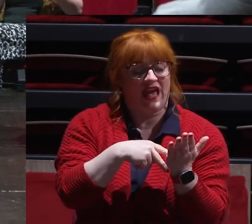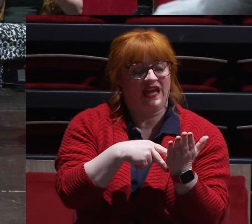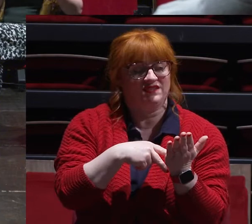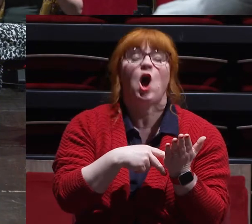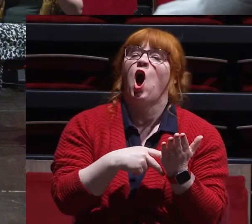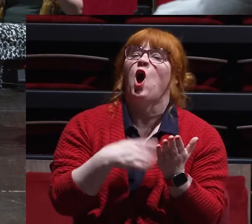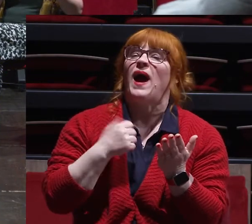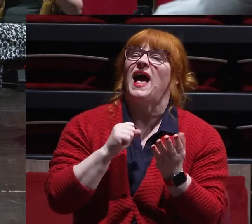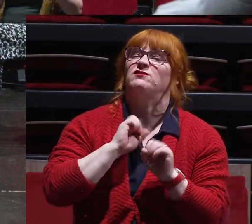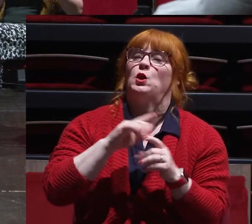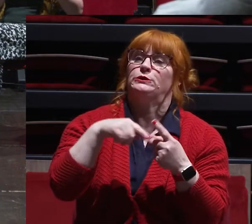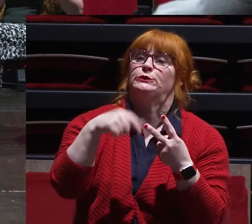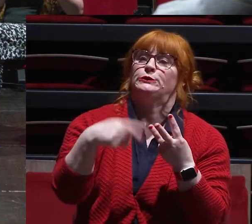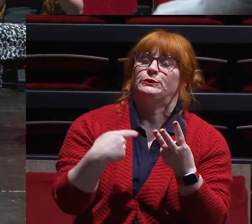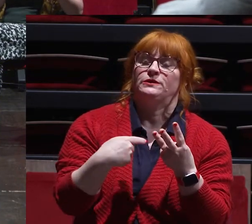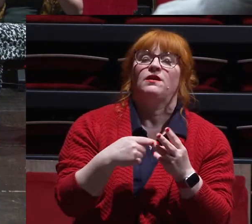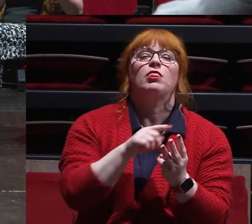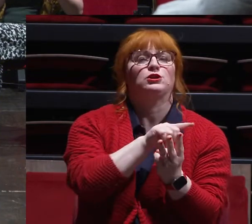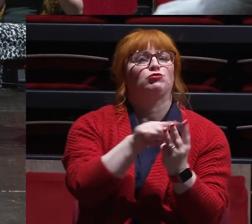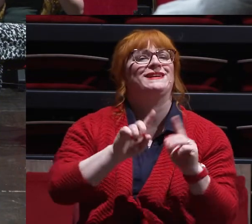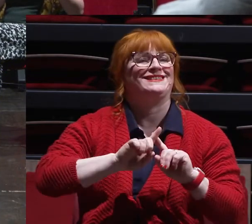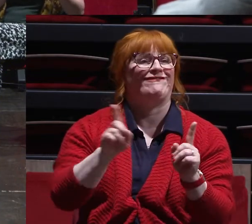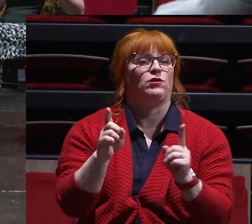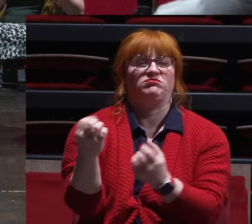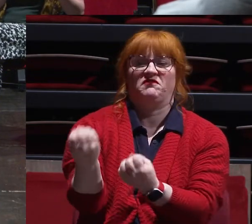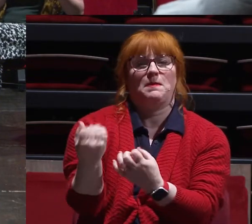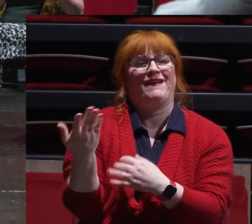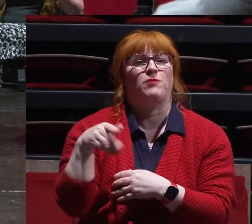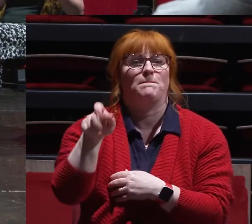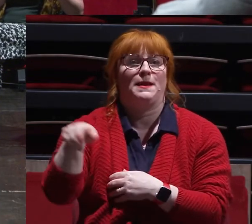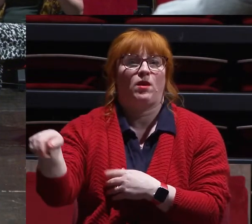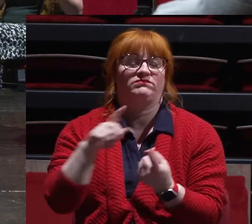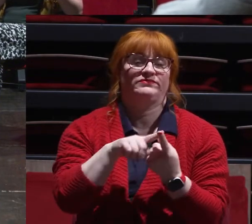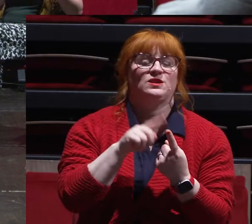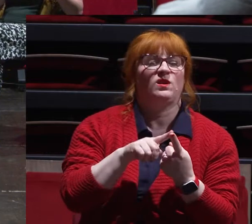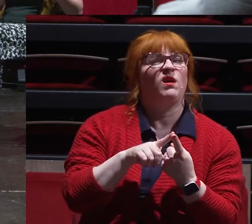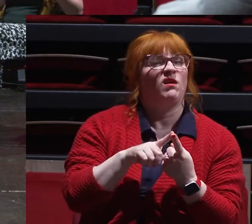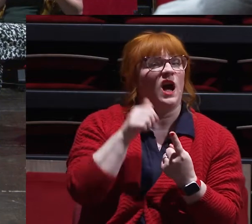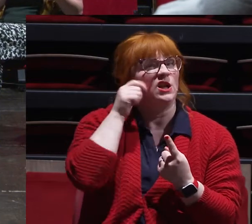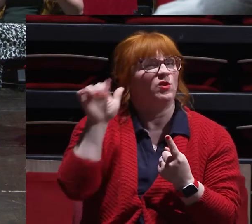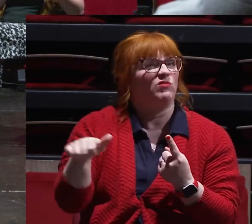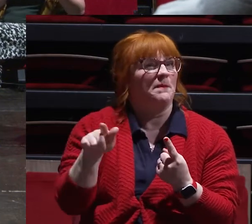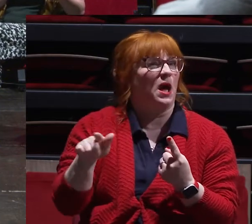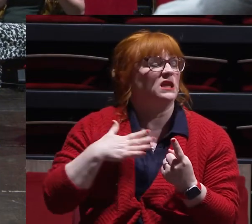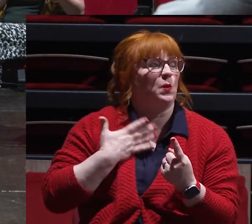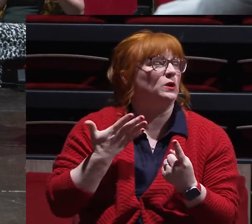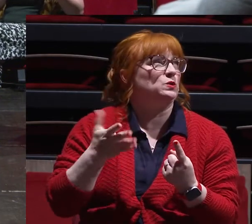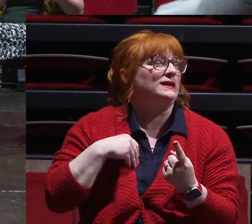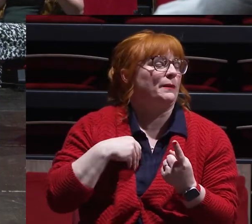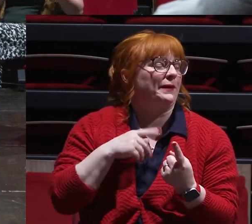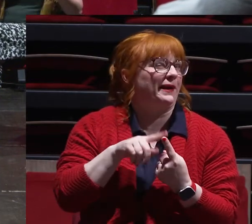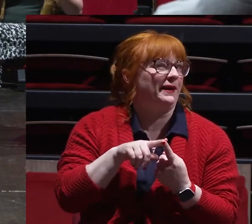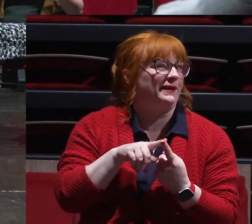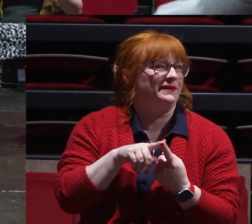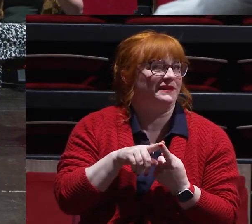note that you know is right, because deep in your heart you know it, but you didn't want to do it. You didn't want to cut that character, they're